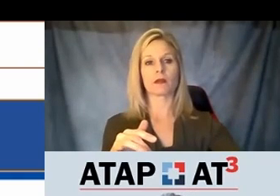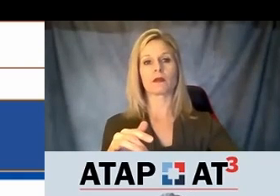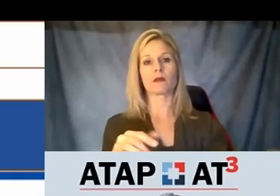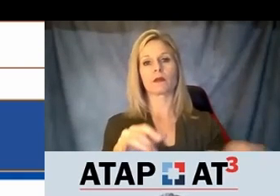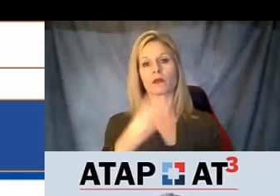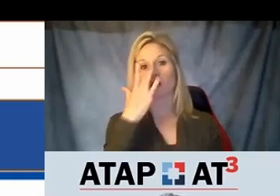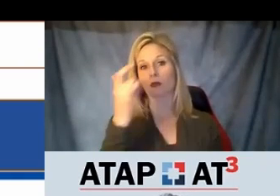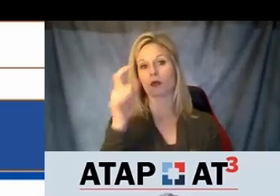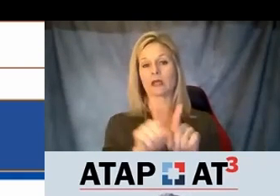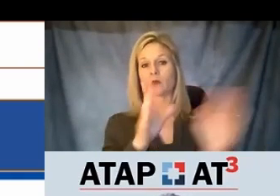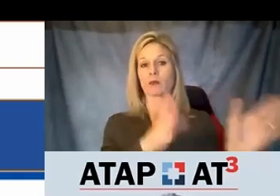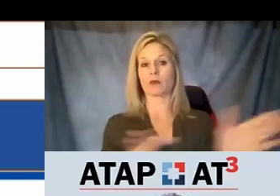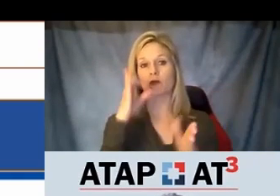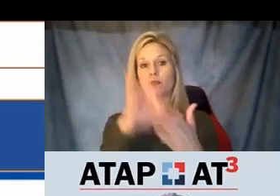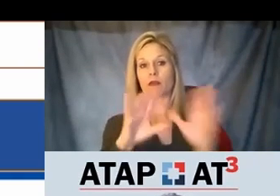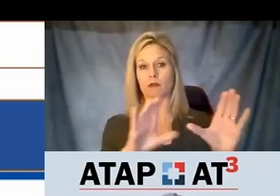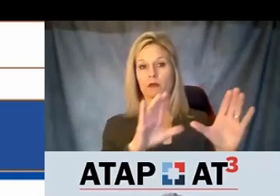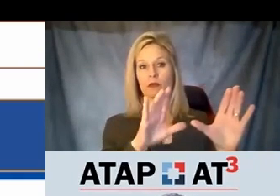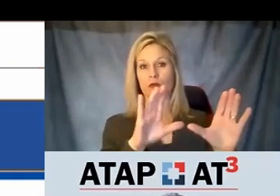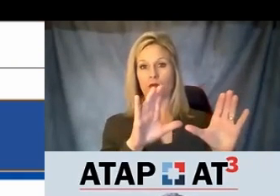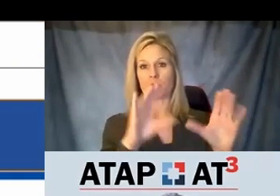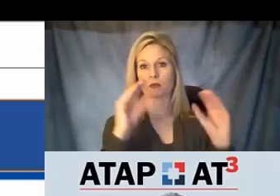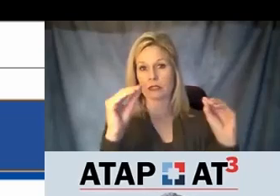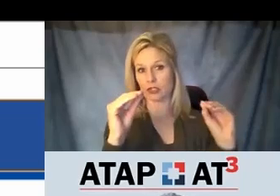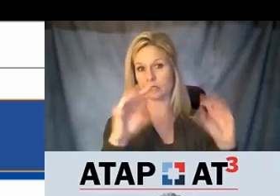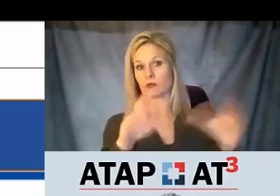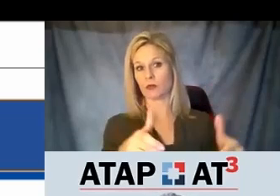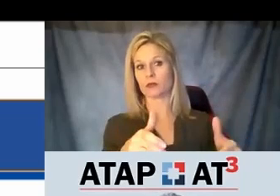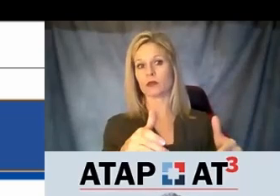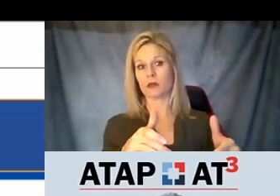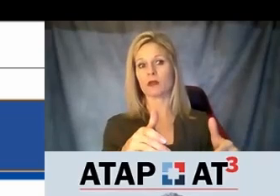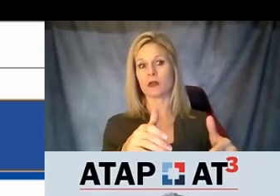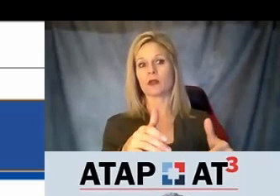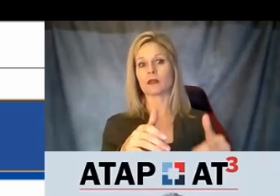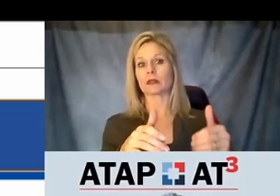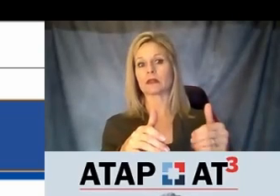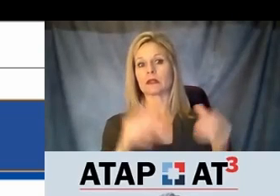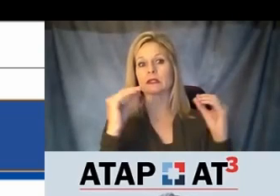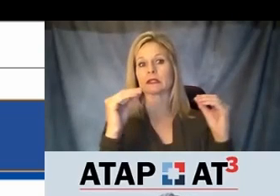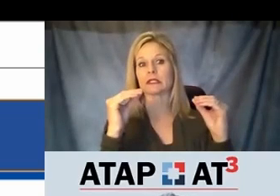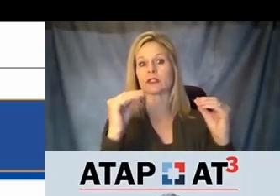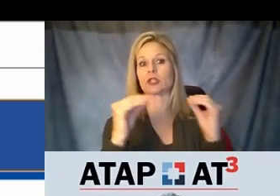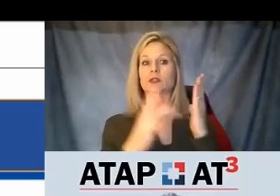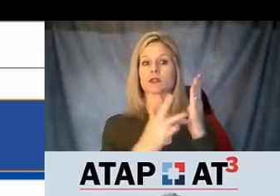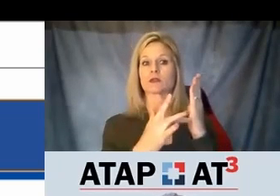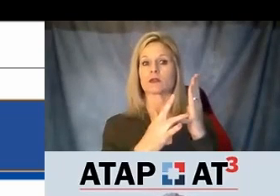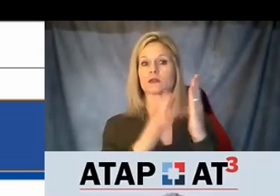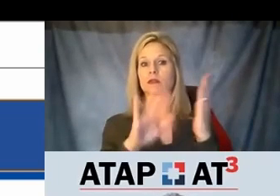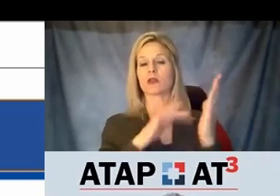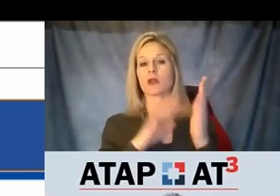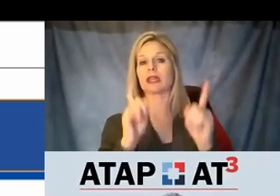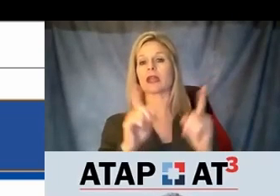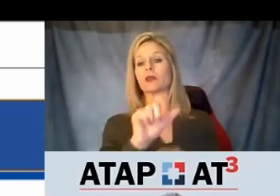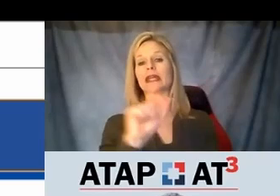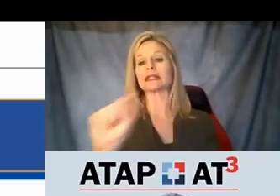course, the Disability Employment Technical Assistance Center provided you all with an AT toolkit